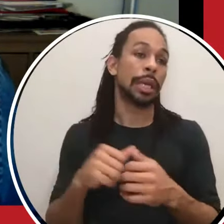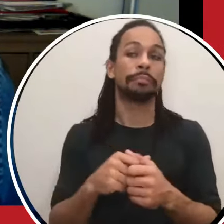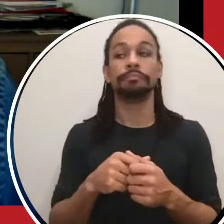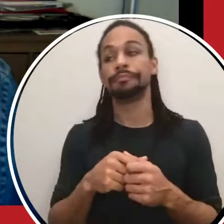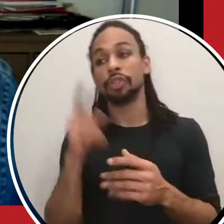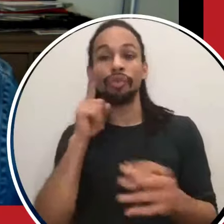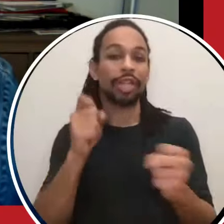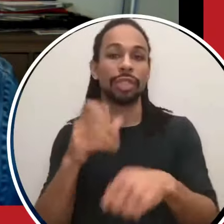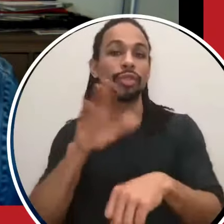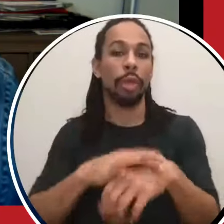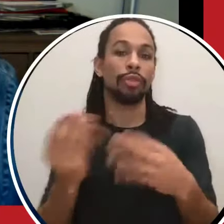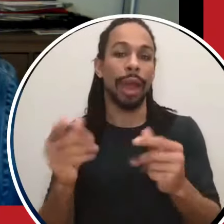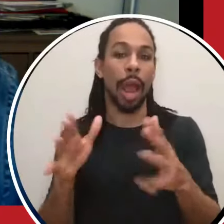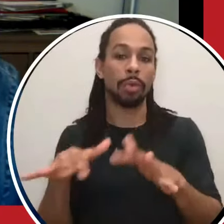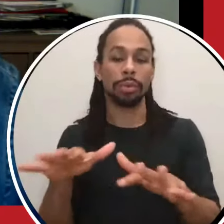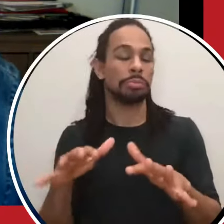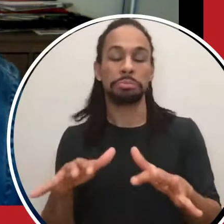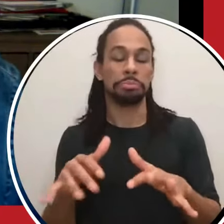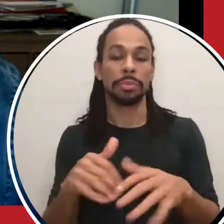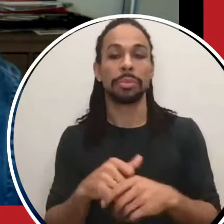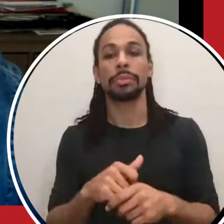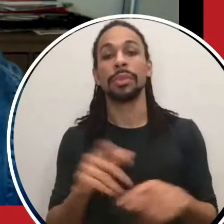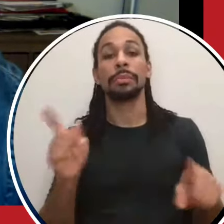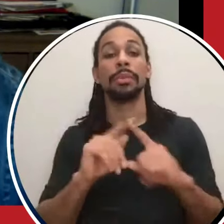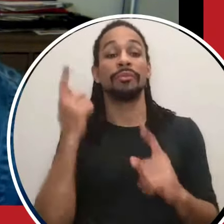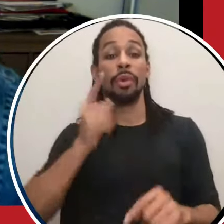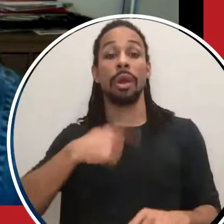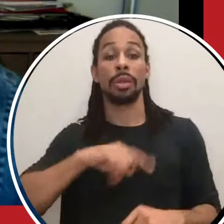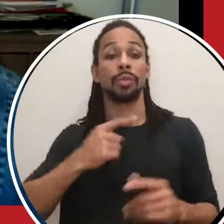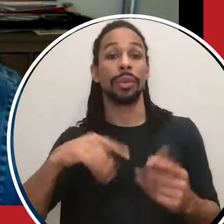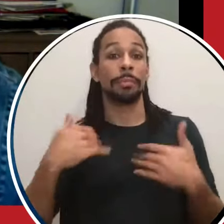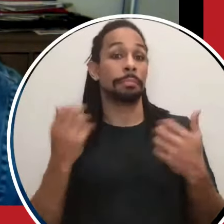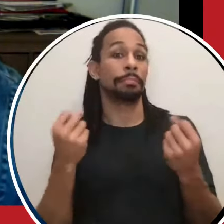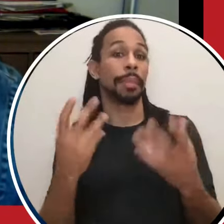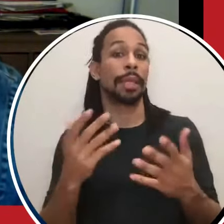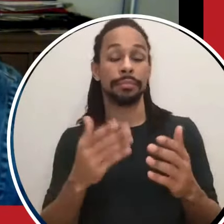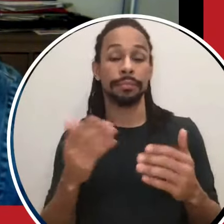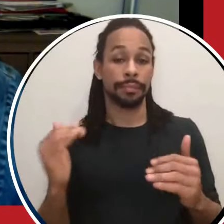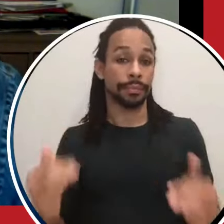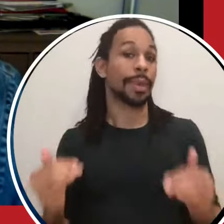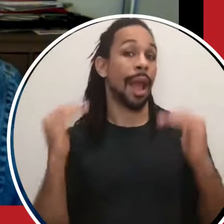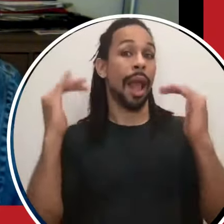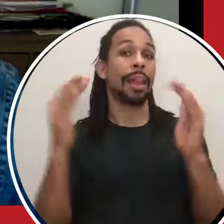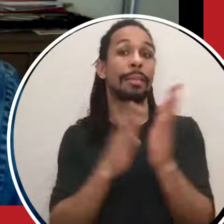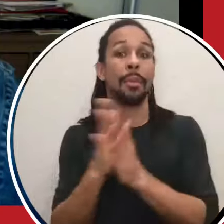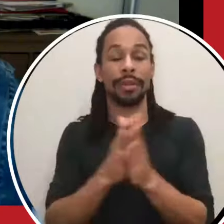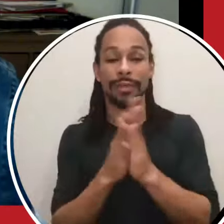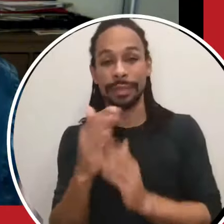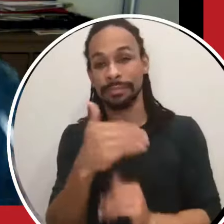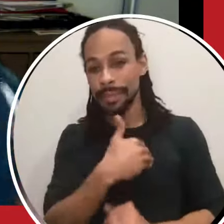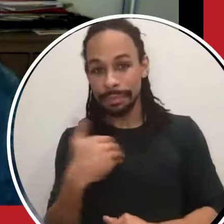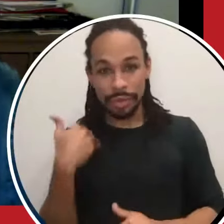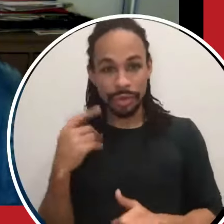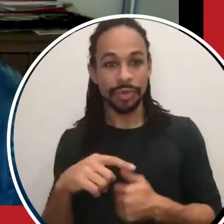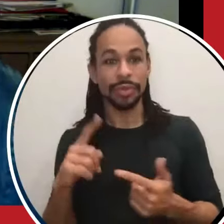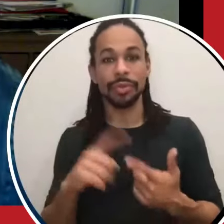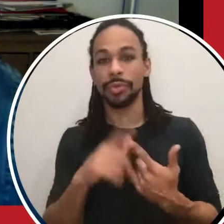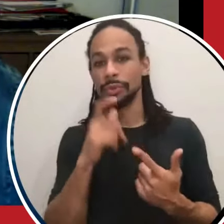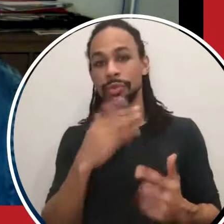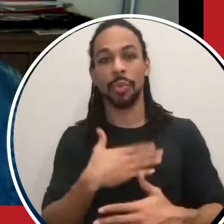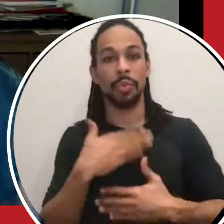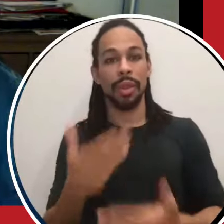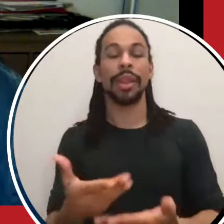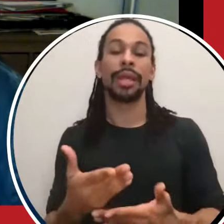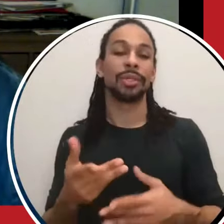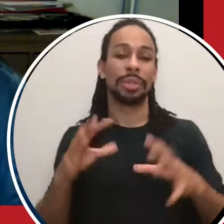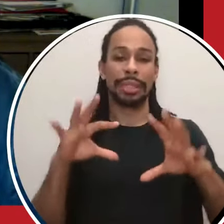The difference for us is we had a bunch of people, highly motivated members, that were willing to just get out en masse